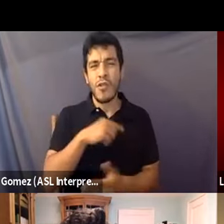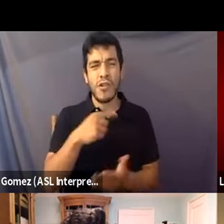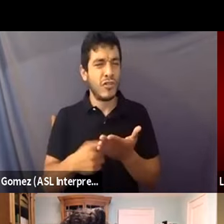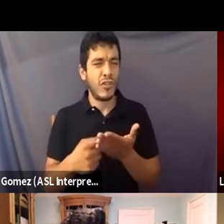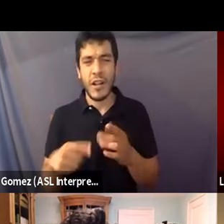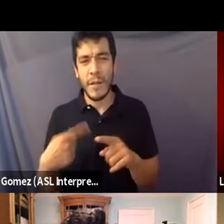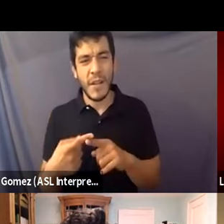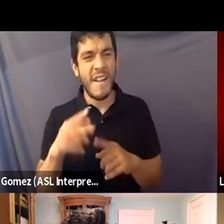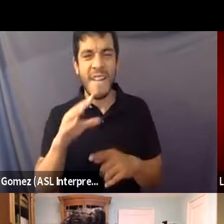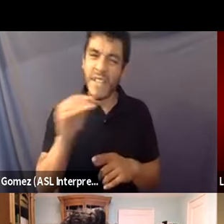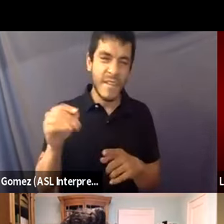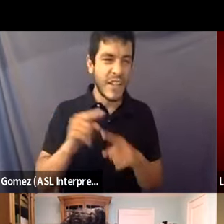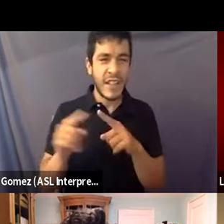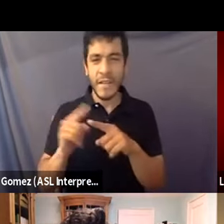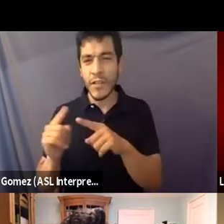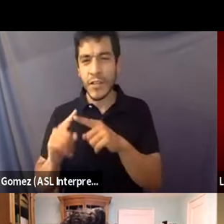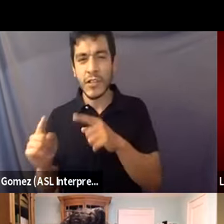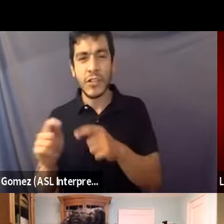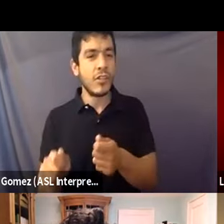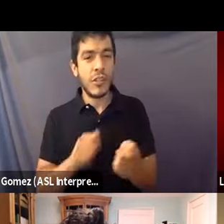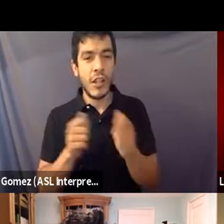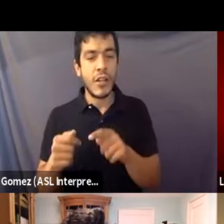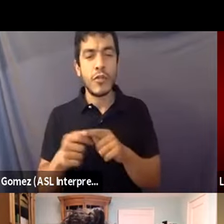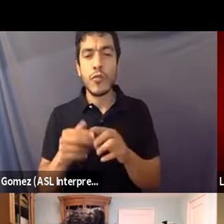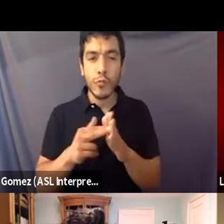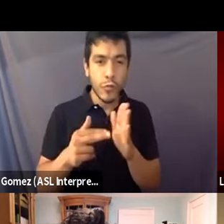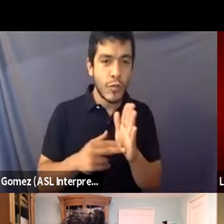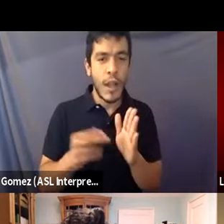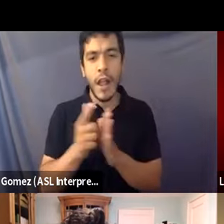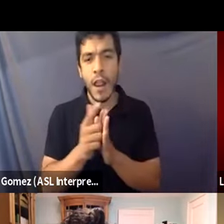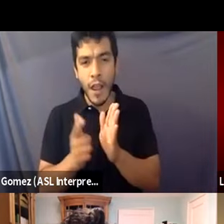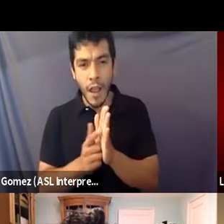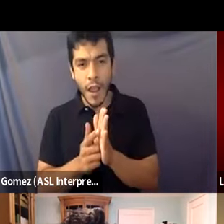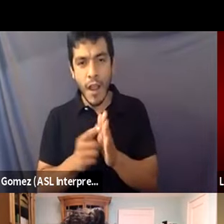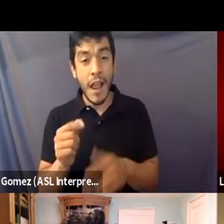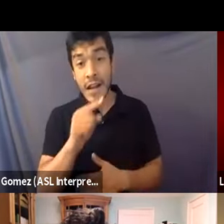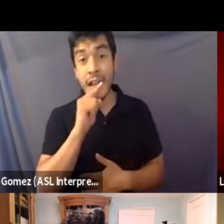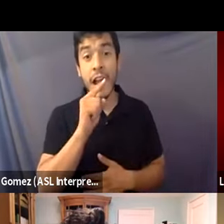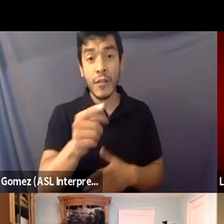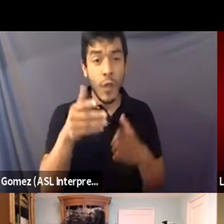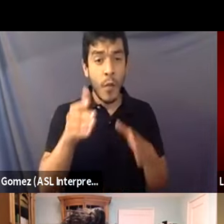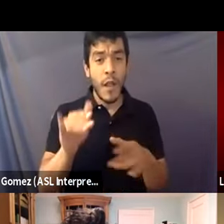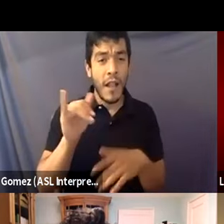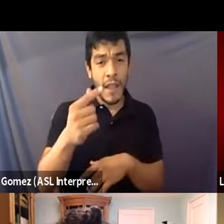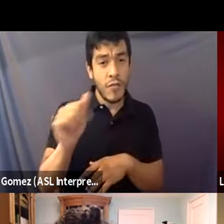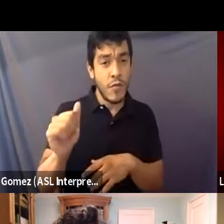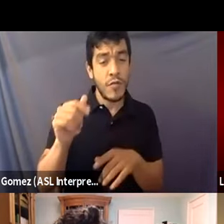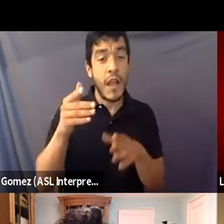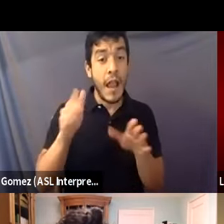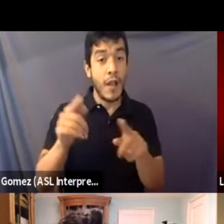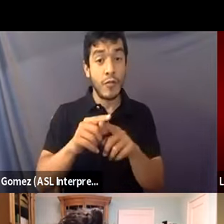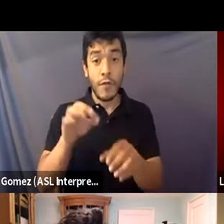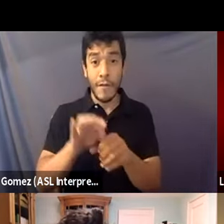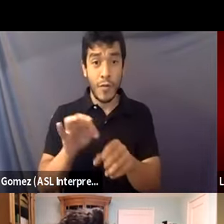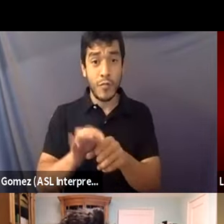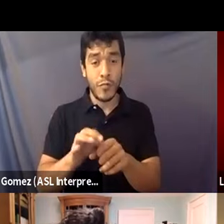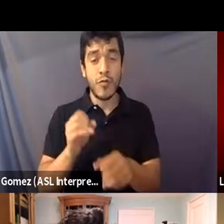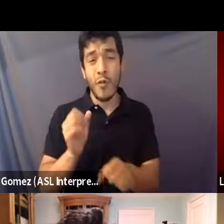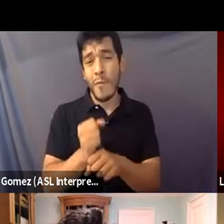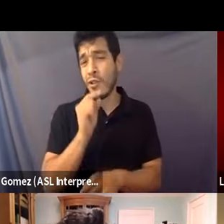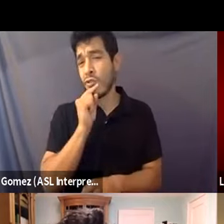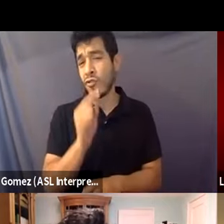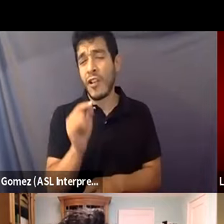50 different changes to rules and laws and like the actual way that Georgians are allowed to vote. So making sure that,